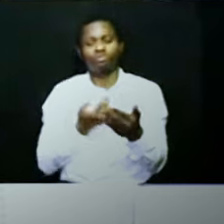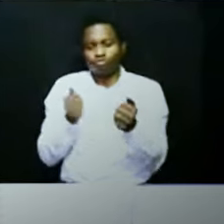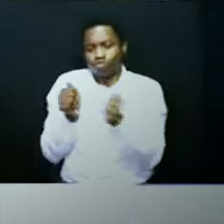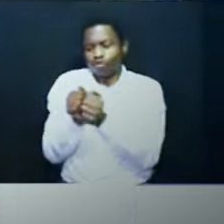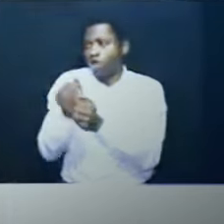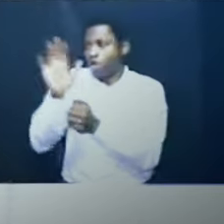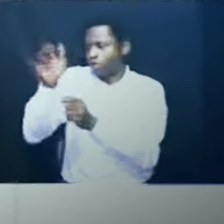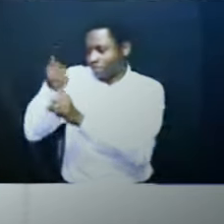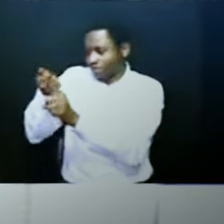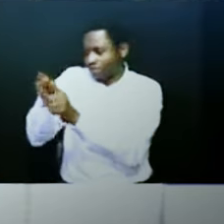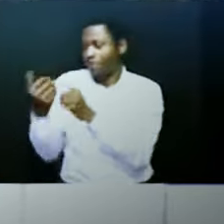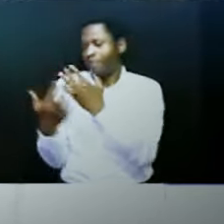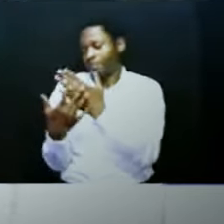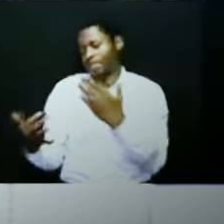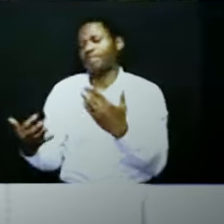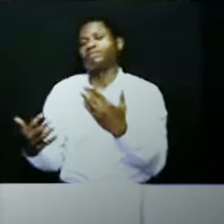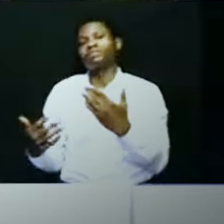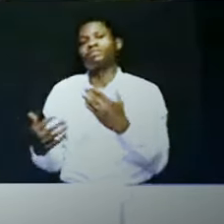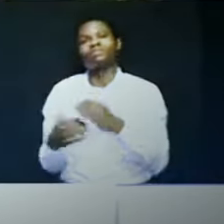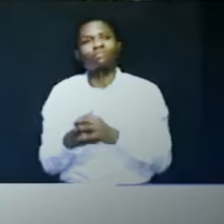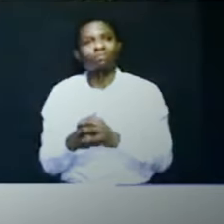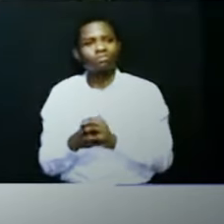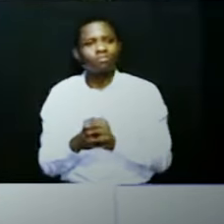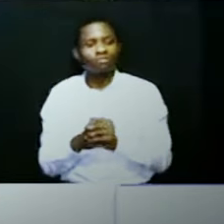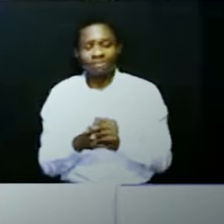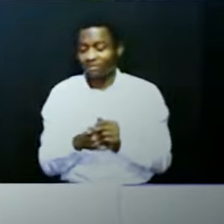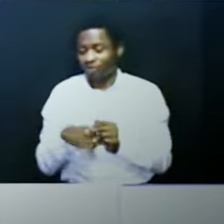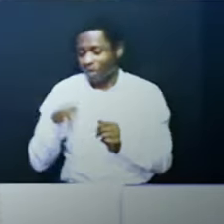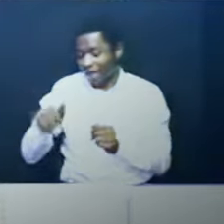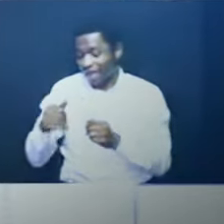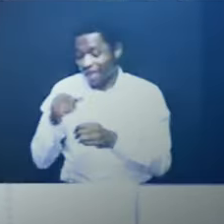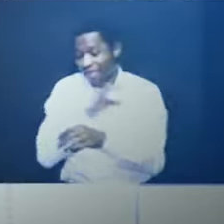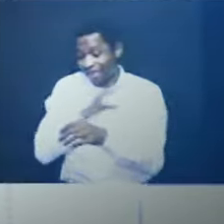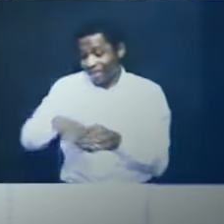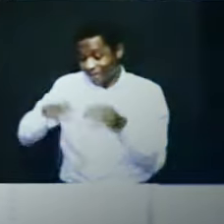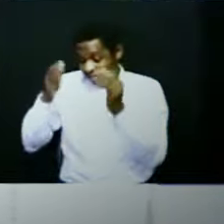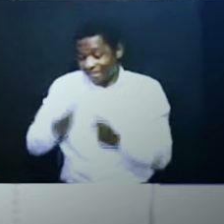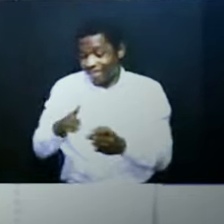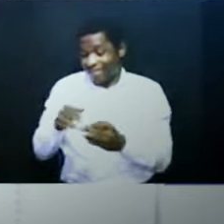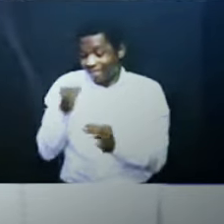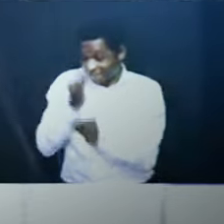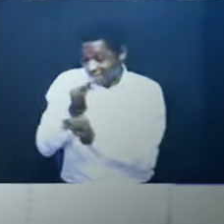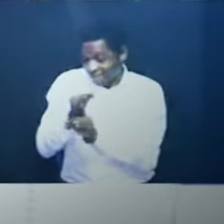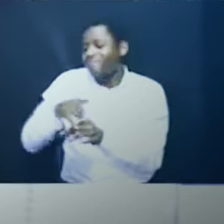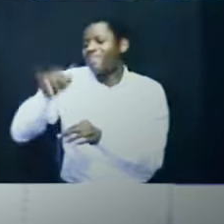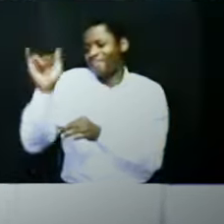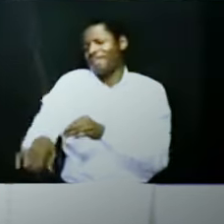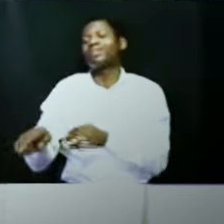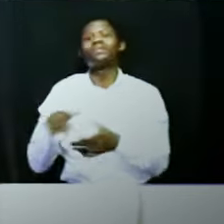own blood. So this is the Christian faith.